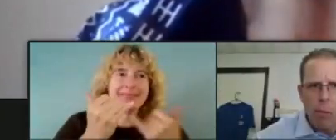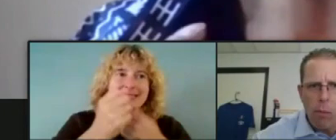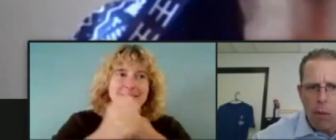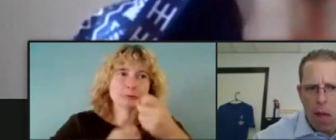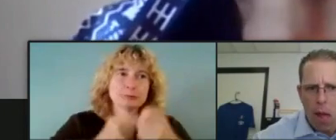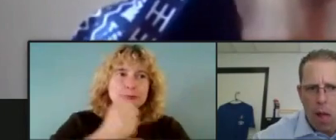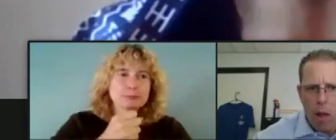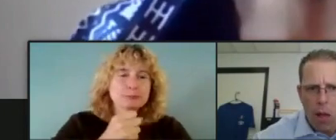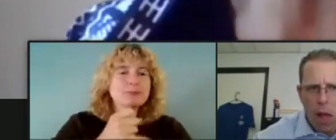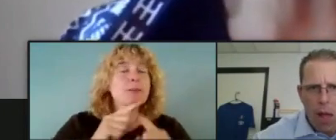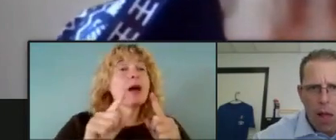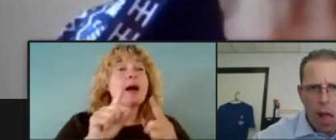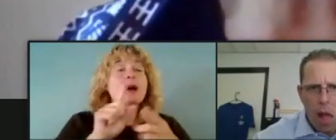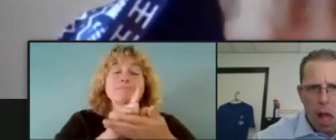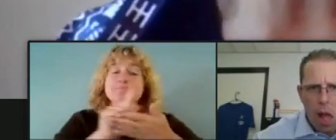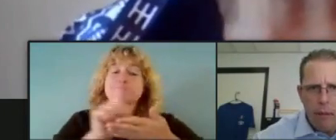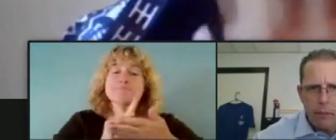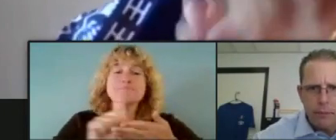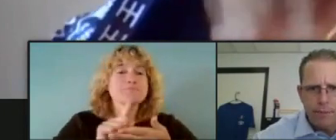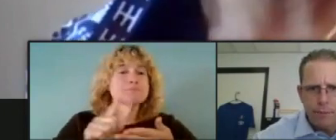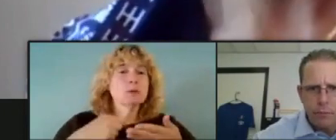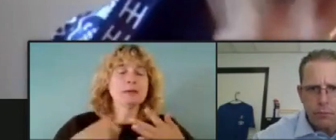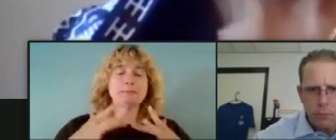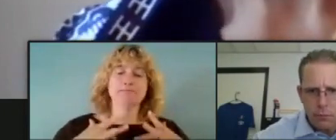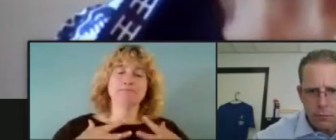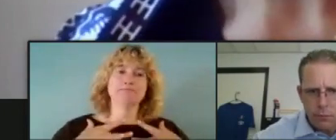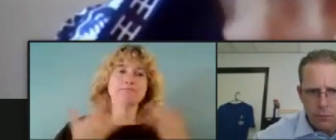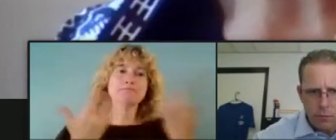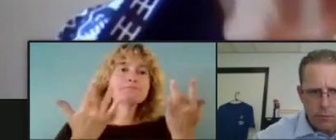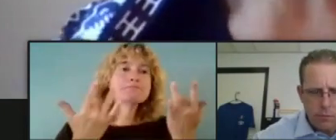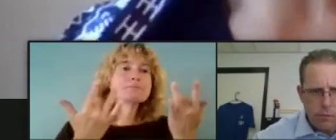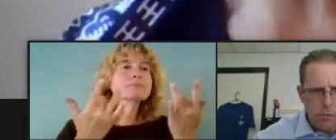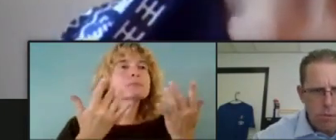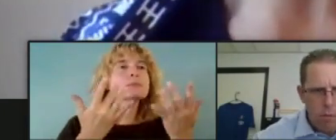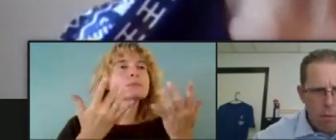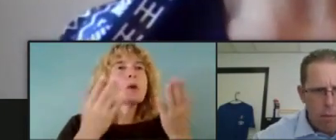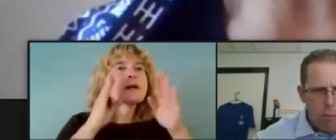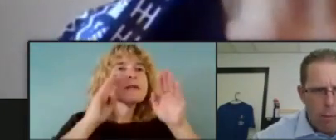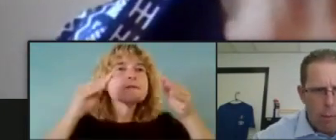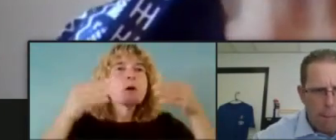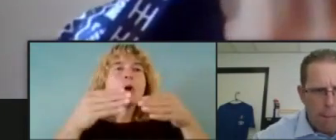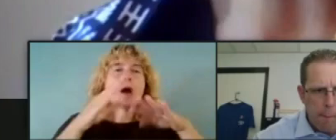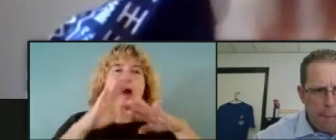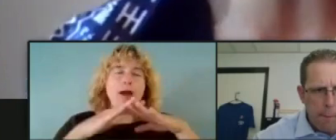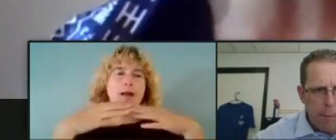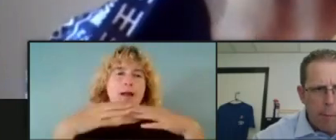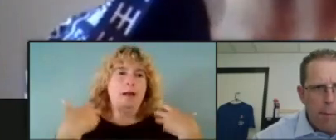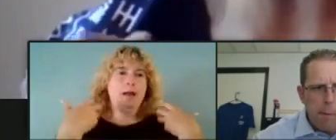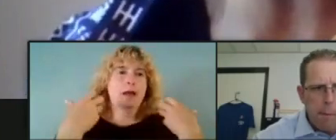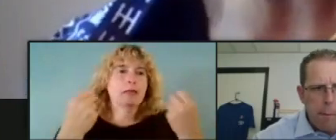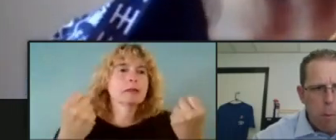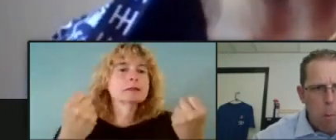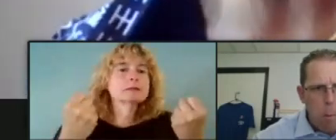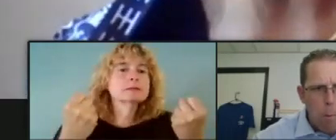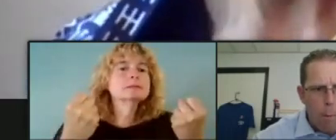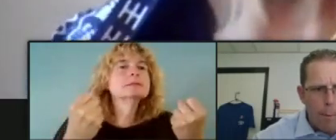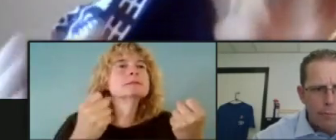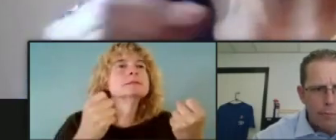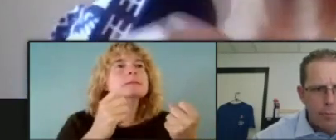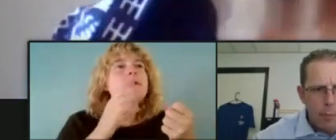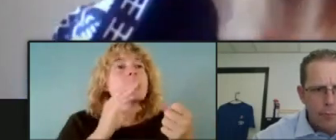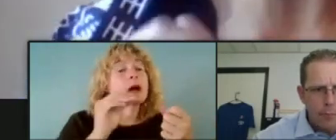and information, particularly on our health. And it's so significant to talk about health because this is